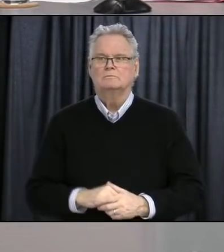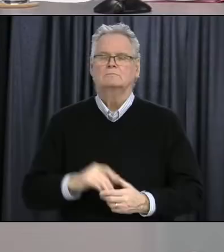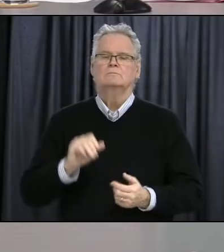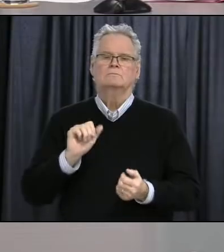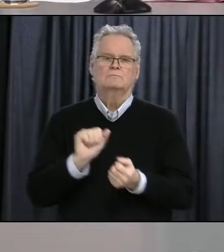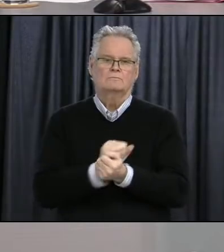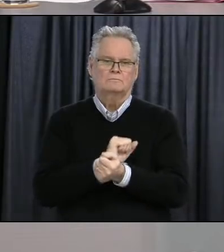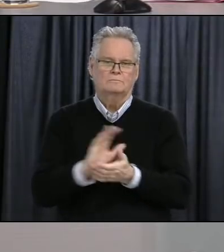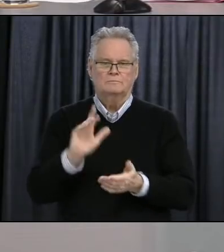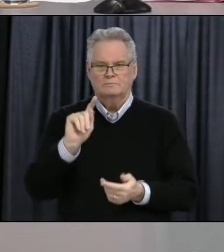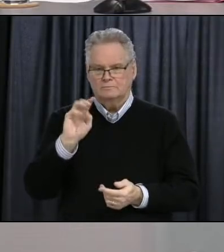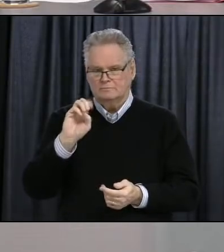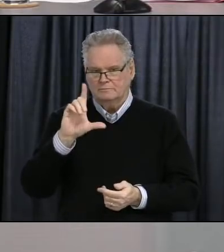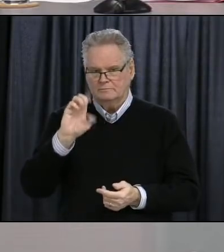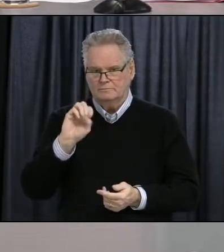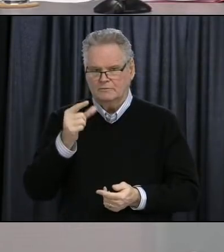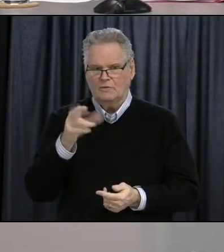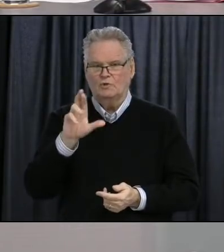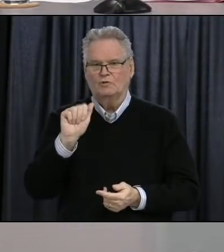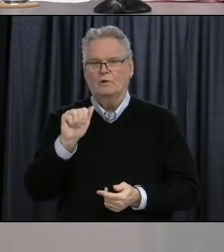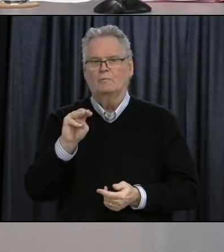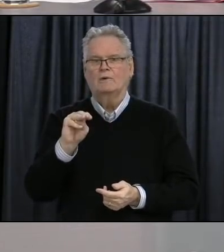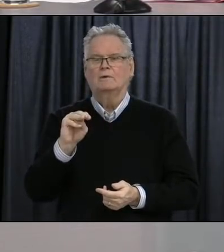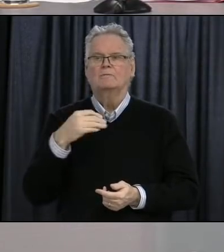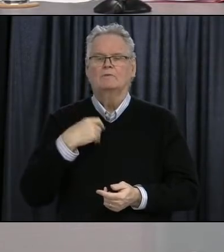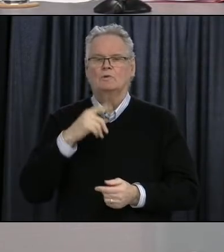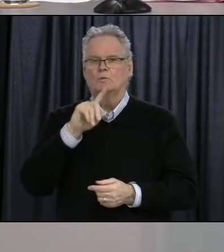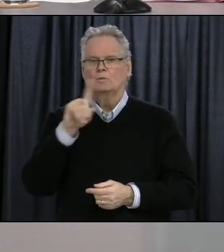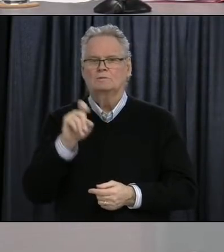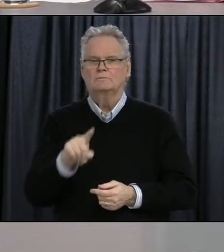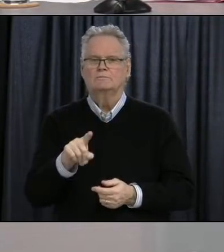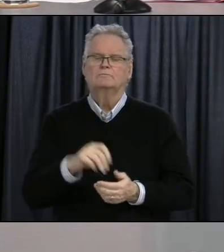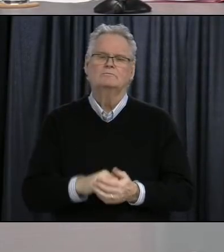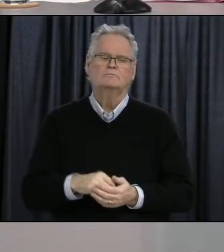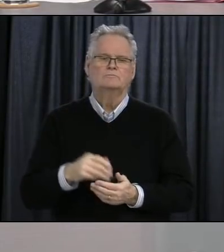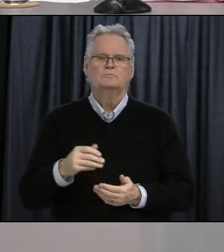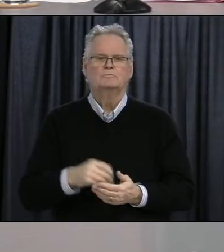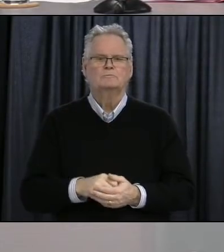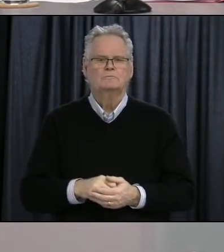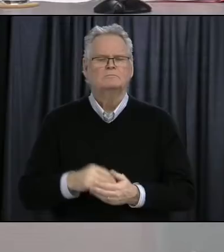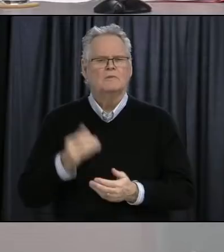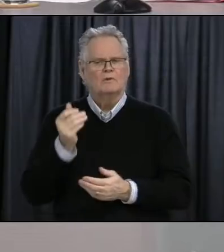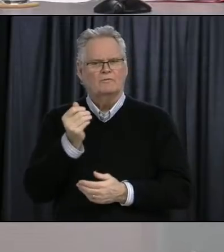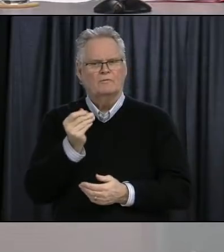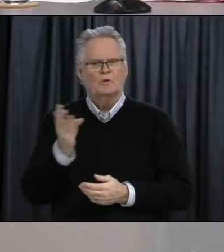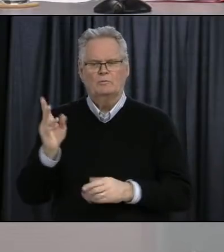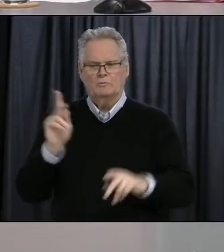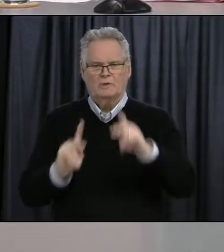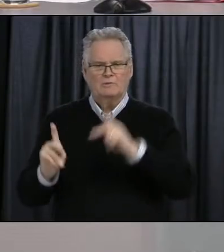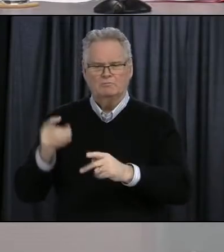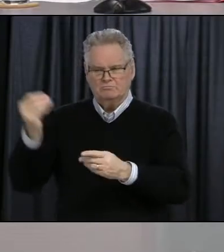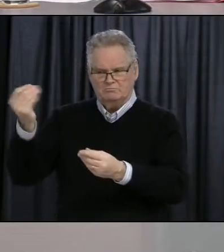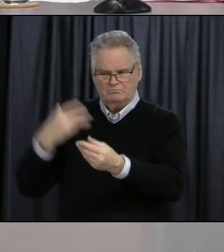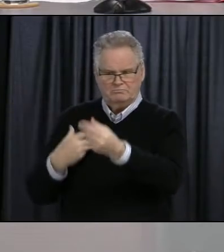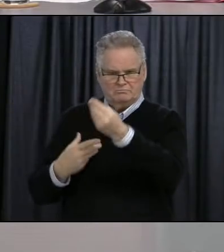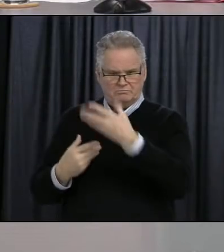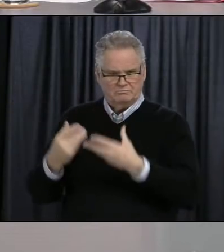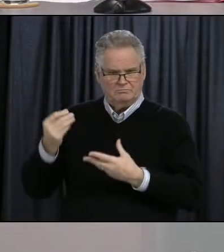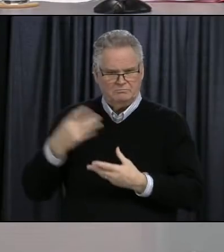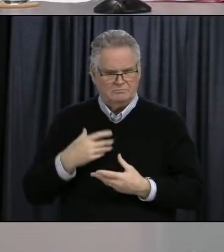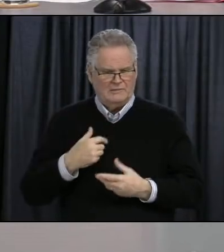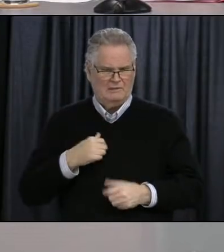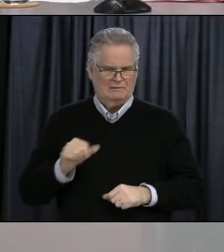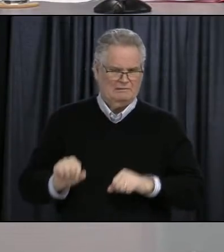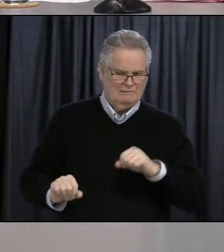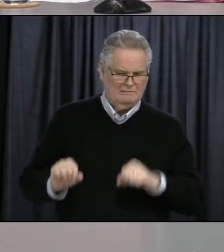people contact us saying they're very anxious about not having gotten an appointment yet for a vaccine. These are people